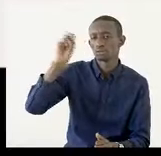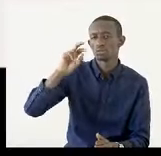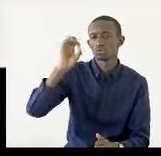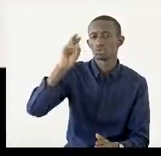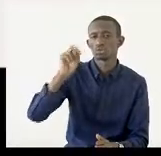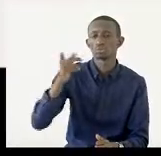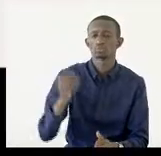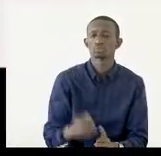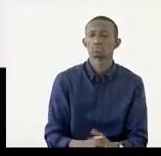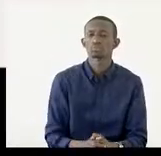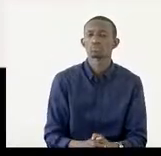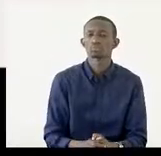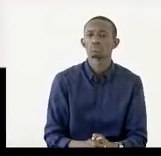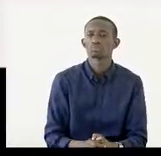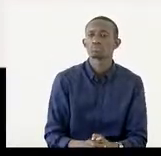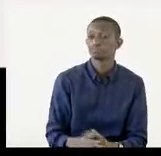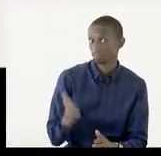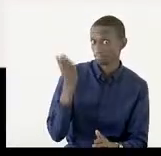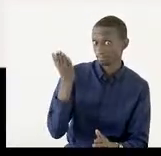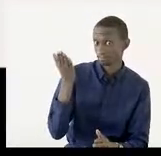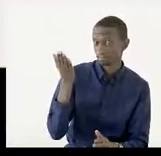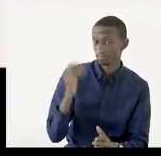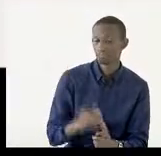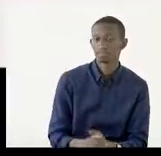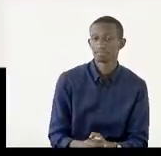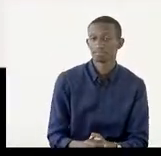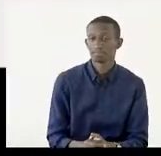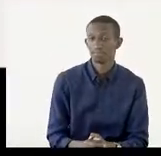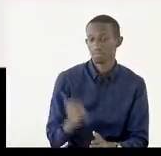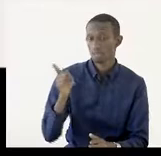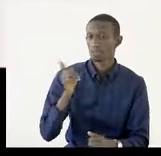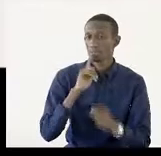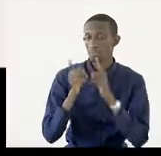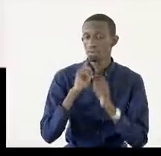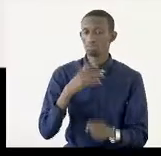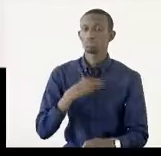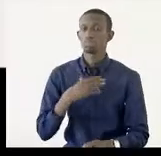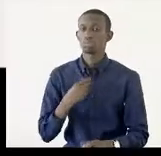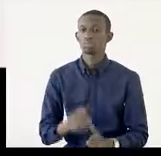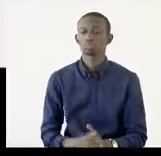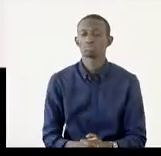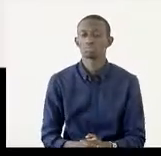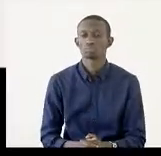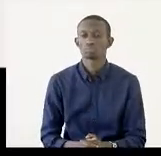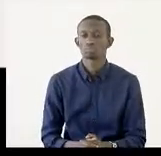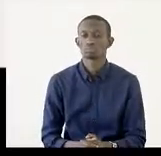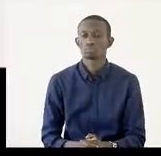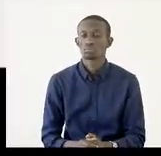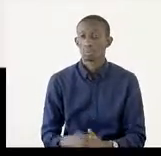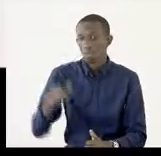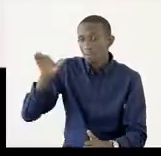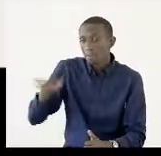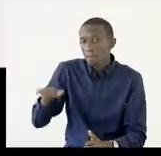formed here, is the one that is yellow precipitate. When you have, this is a